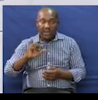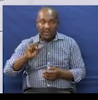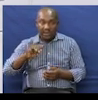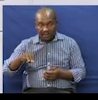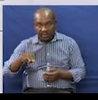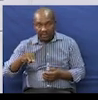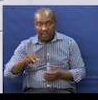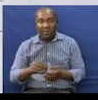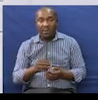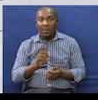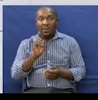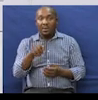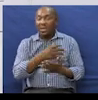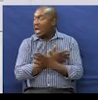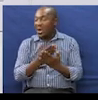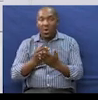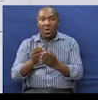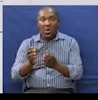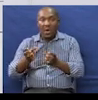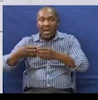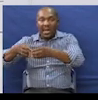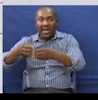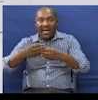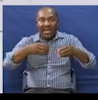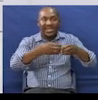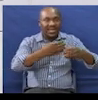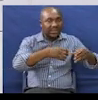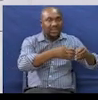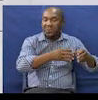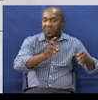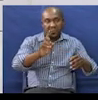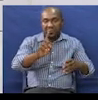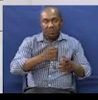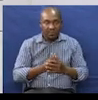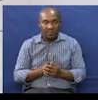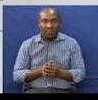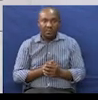there was no classes. There was